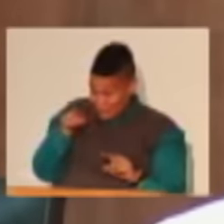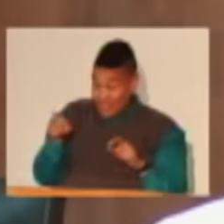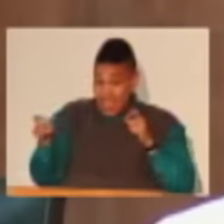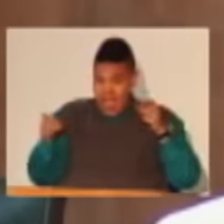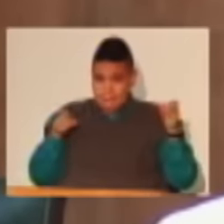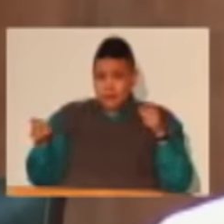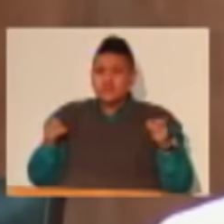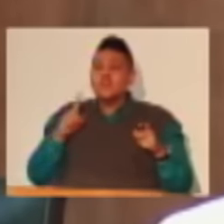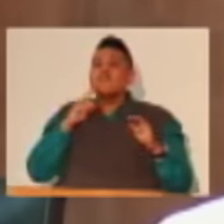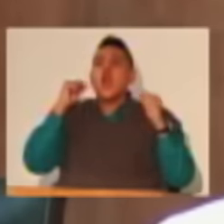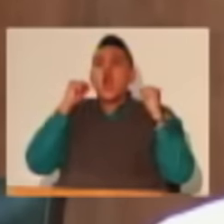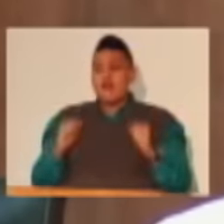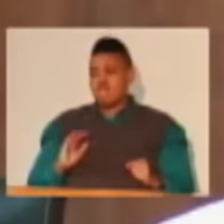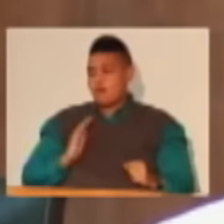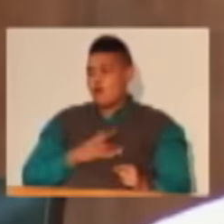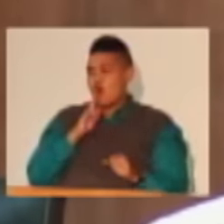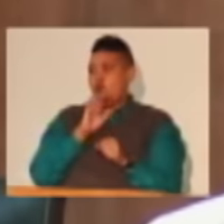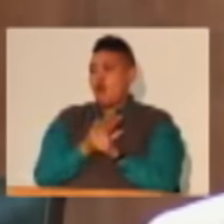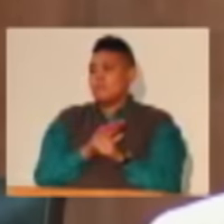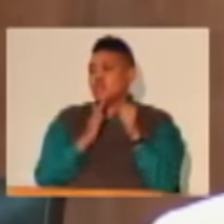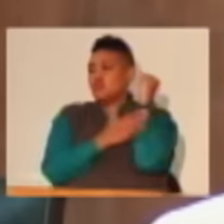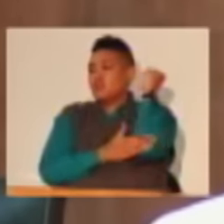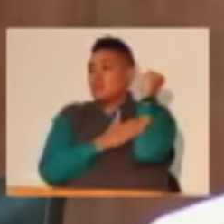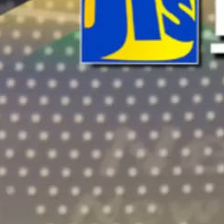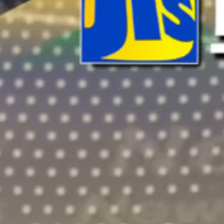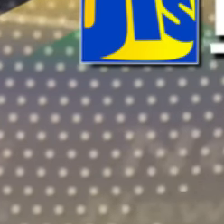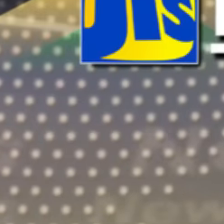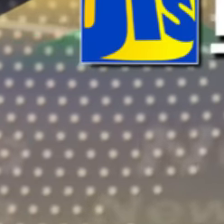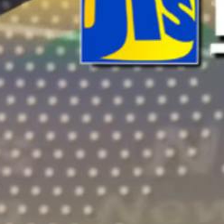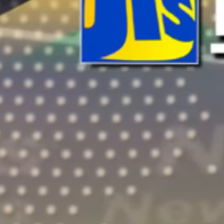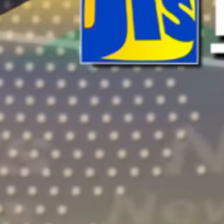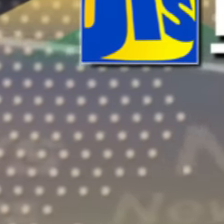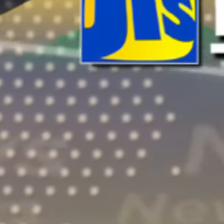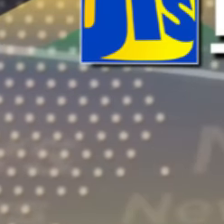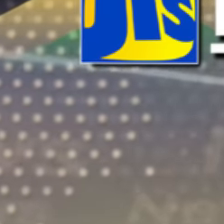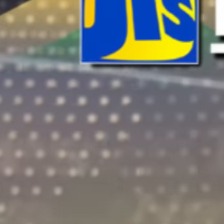administration reaffirms our commitment to the nation's workers.